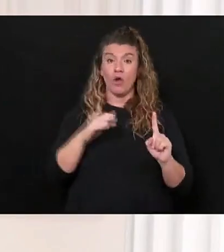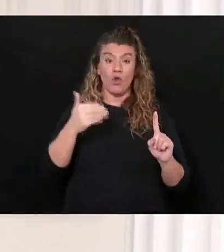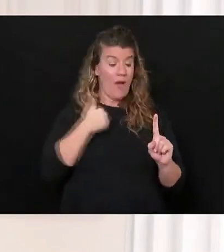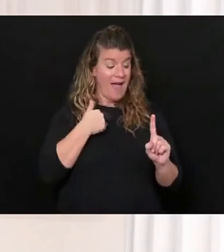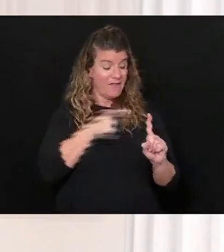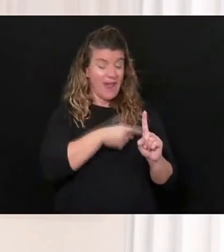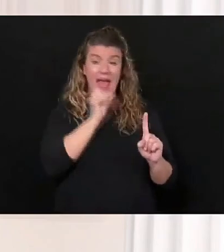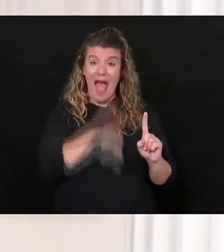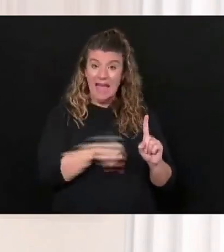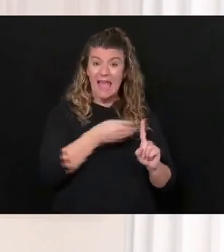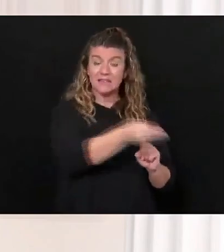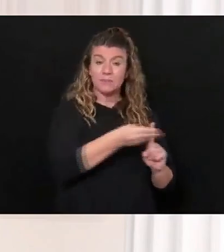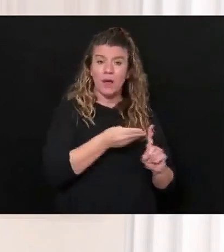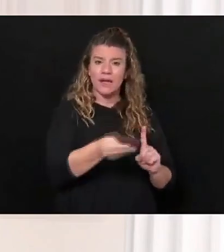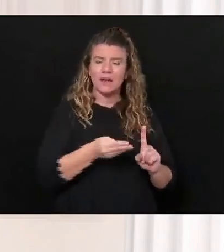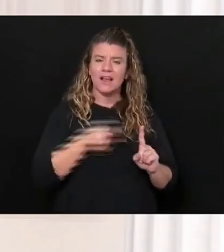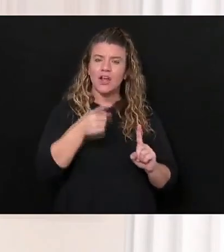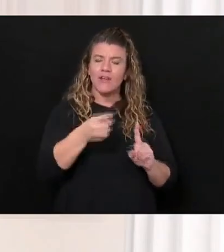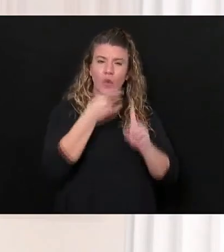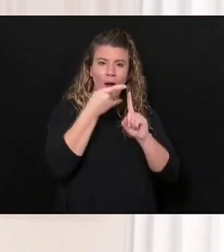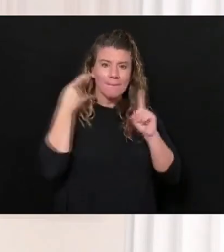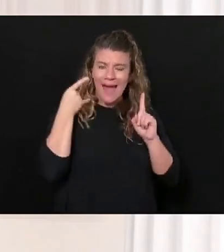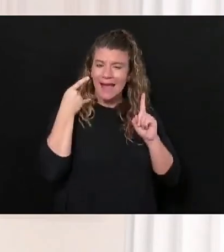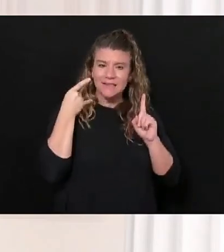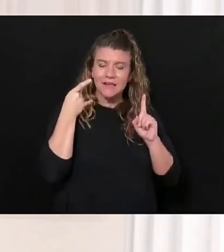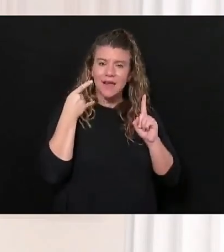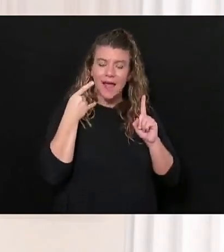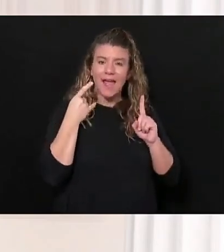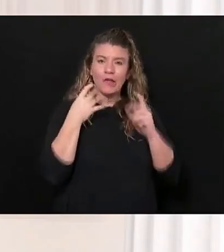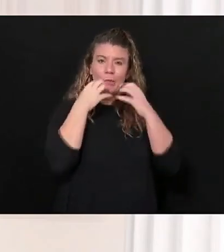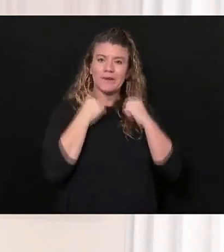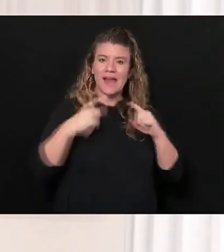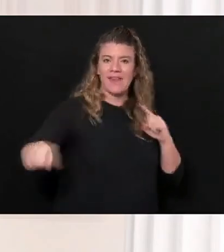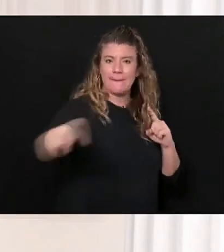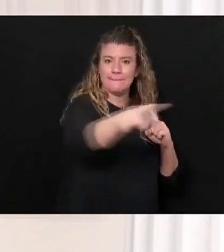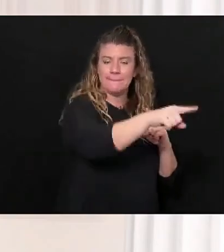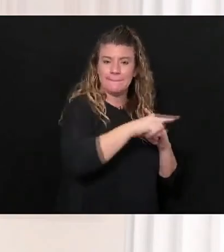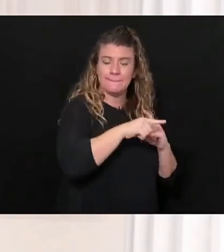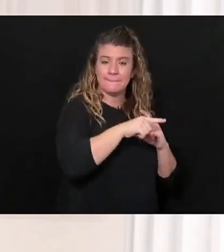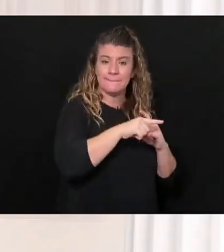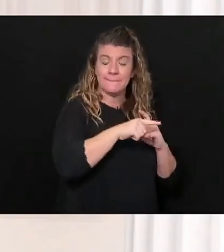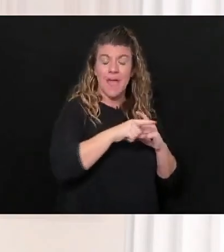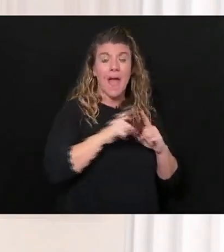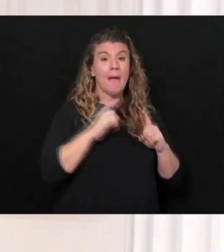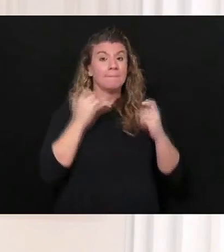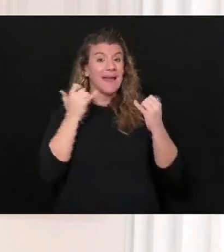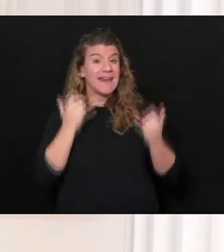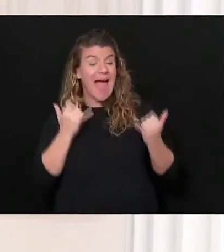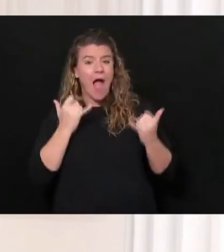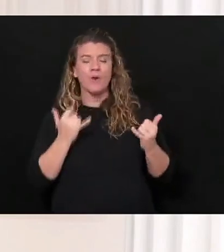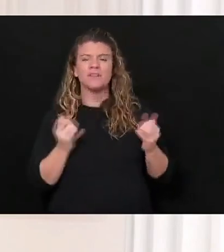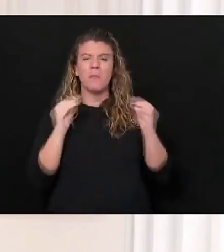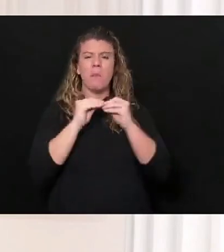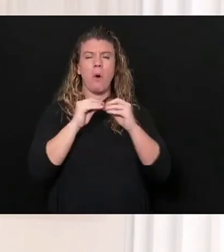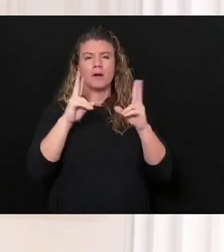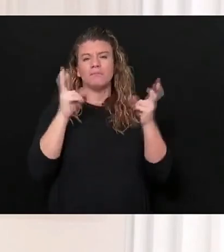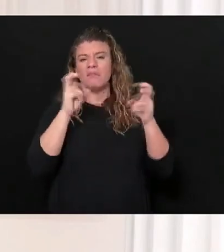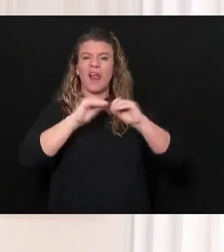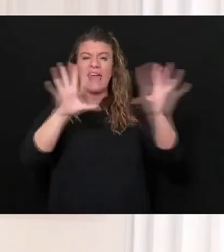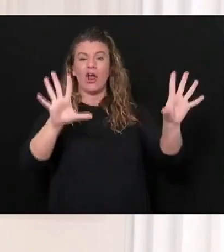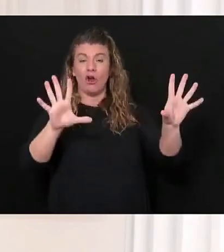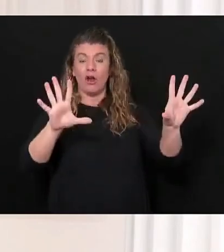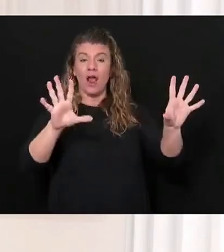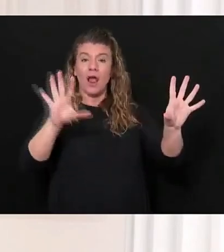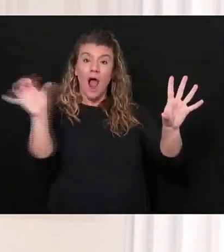can spread it. So it protects you from infecting other people. But what's become more clear is that